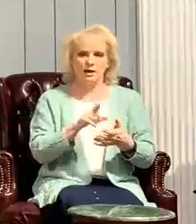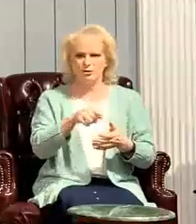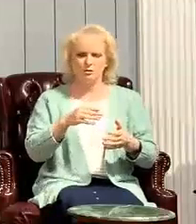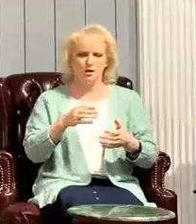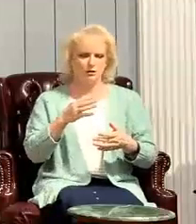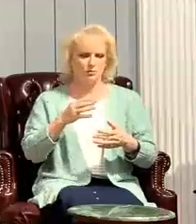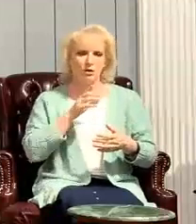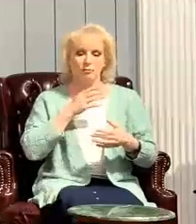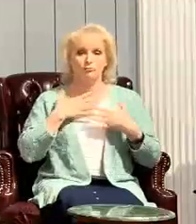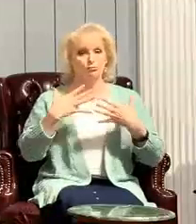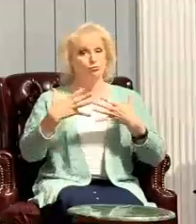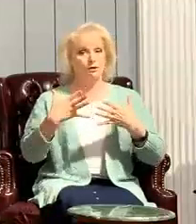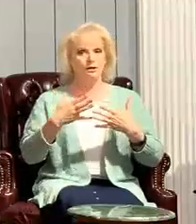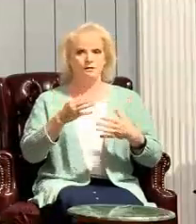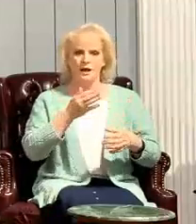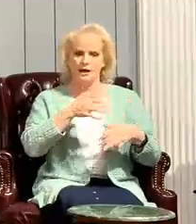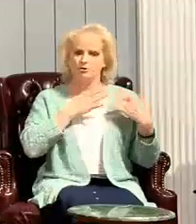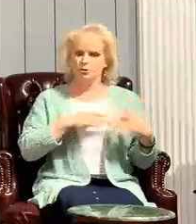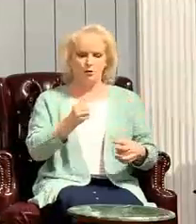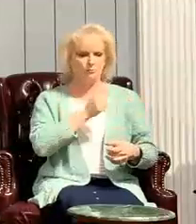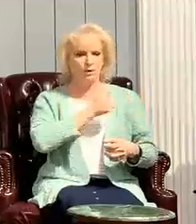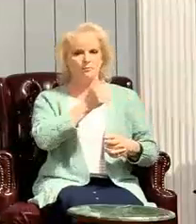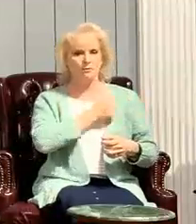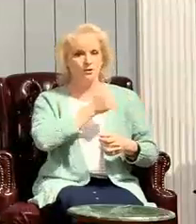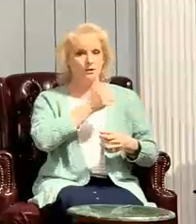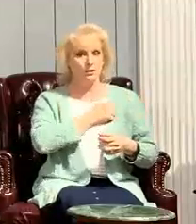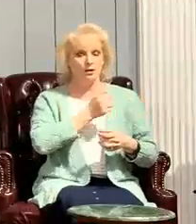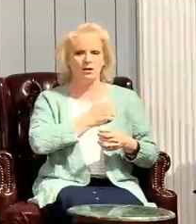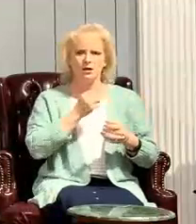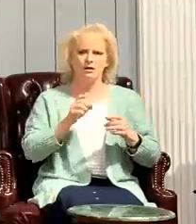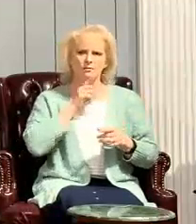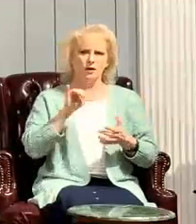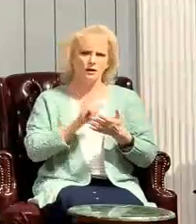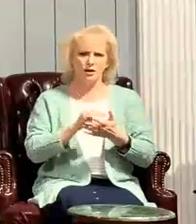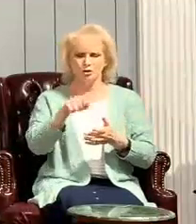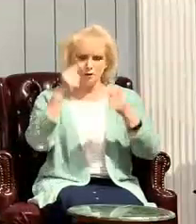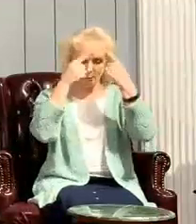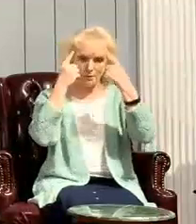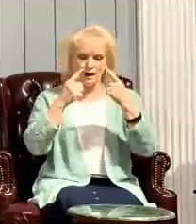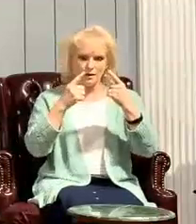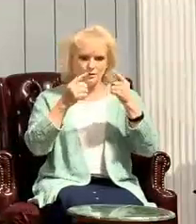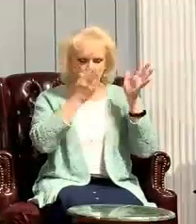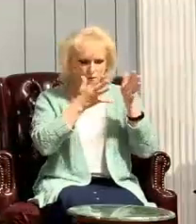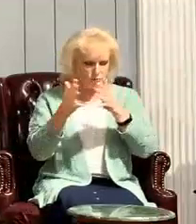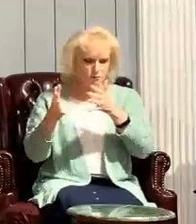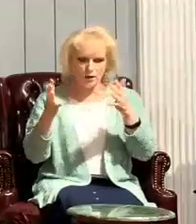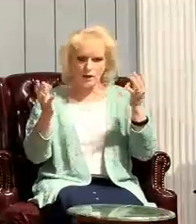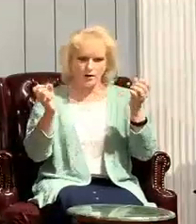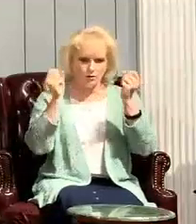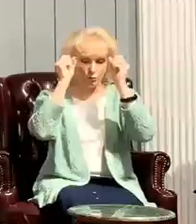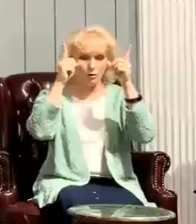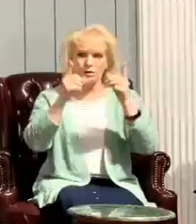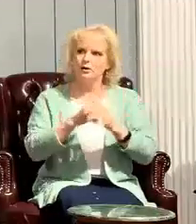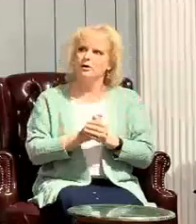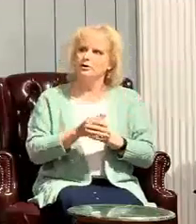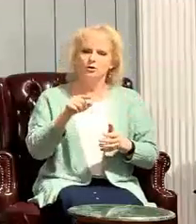the fact that you do have a mind that is able to put things together and work is a blessing from God. You have